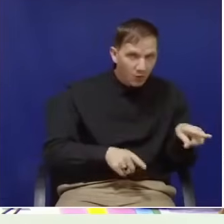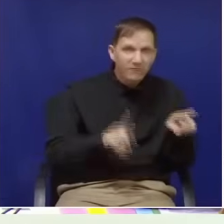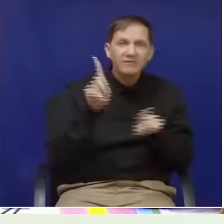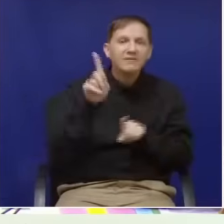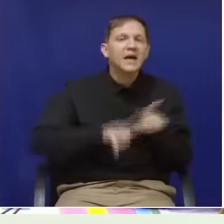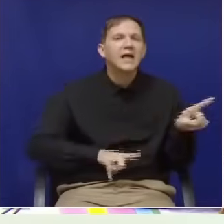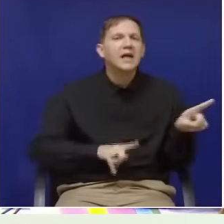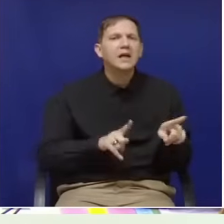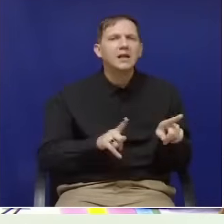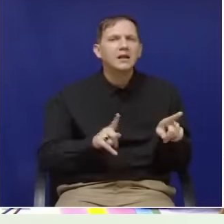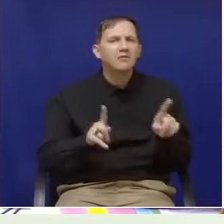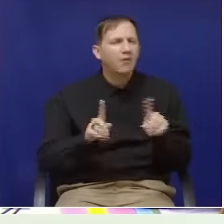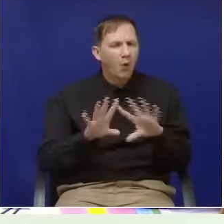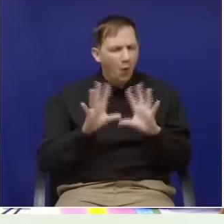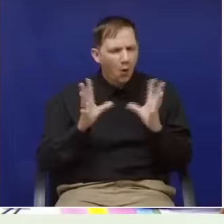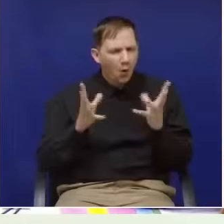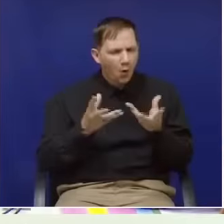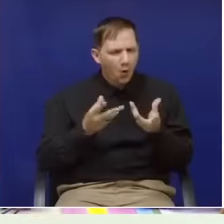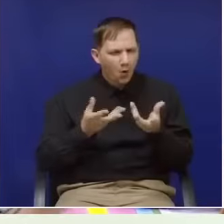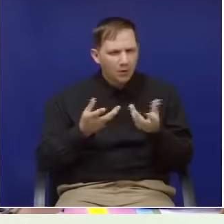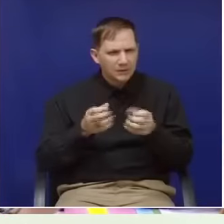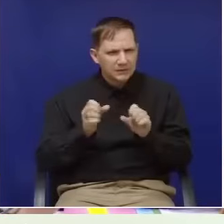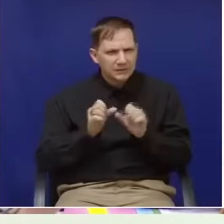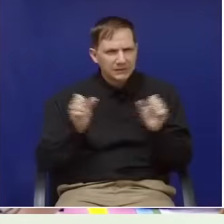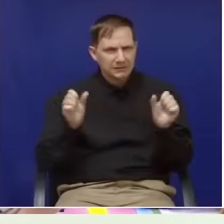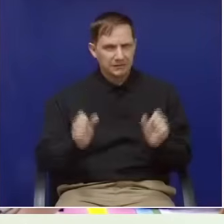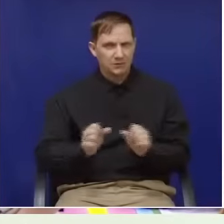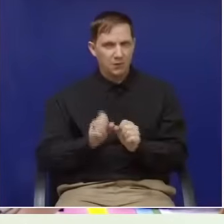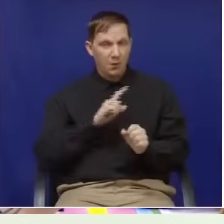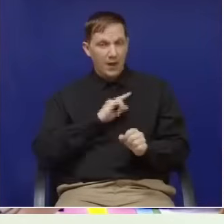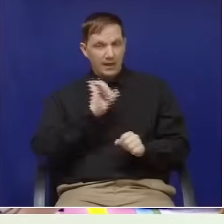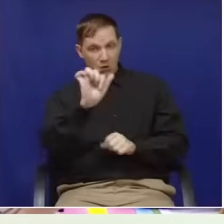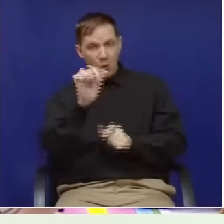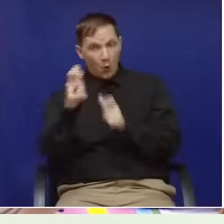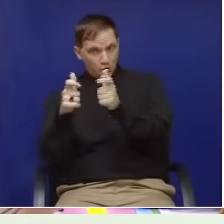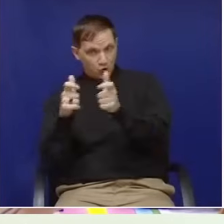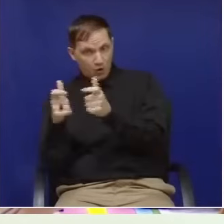failure in this whole system? You control the purse,